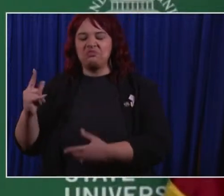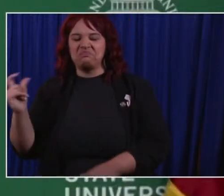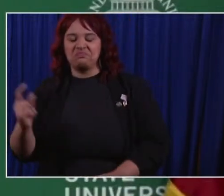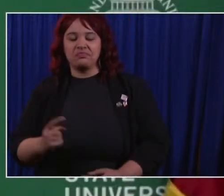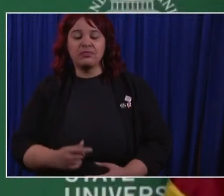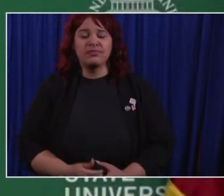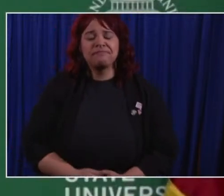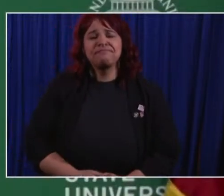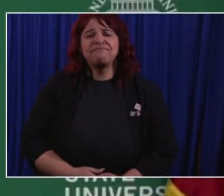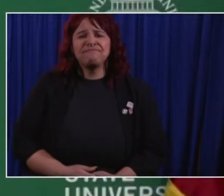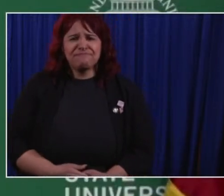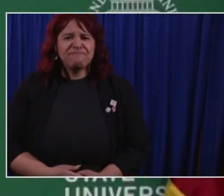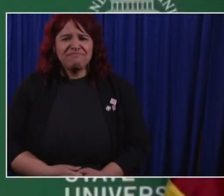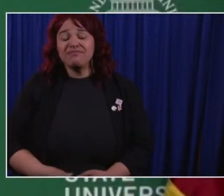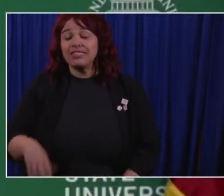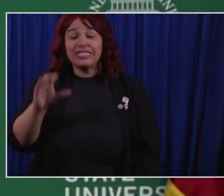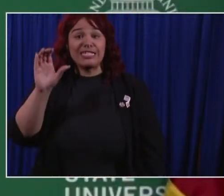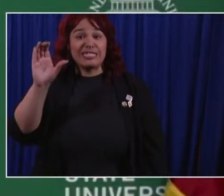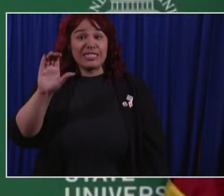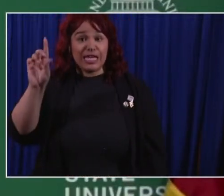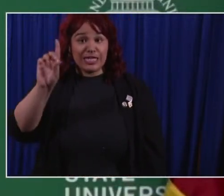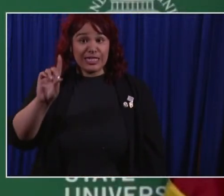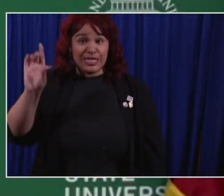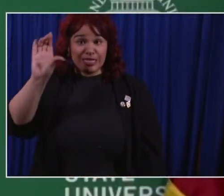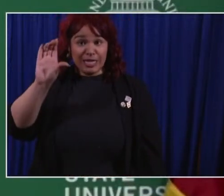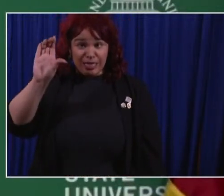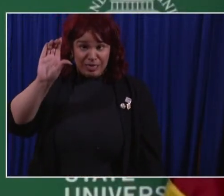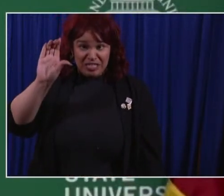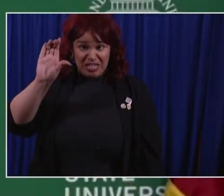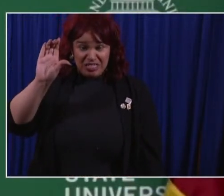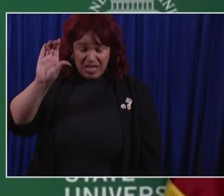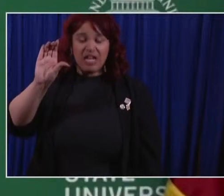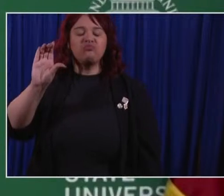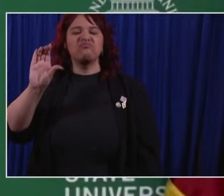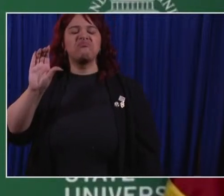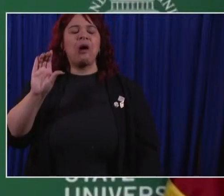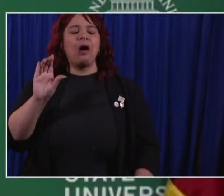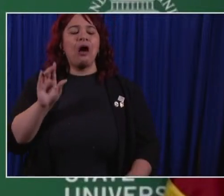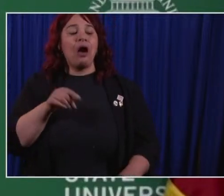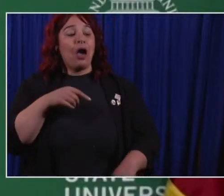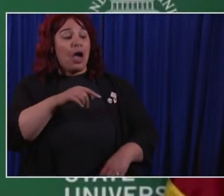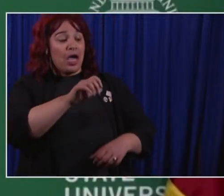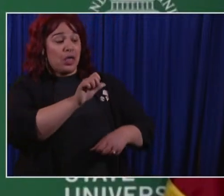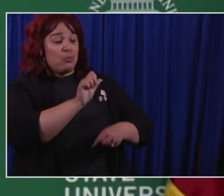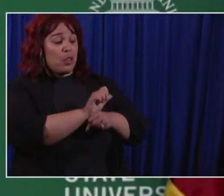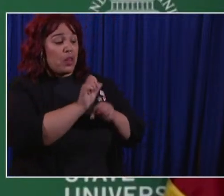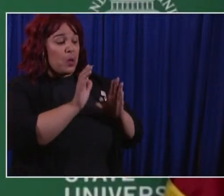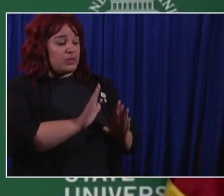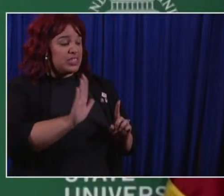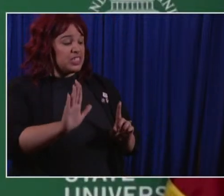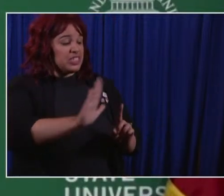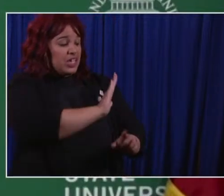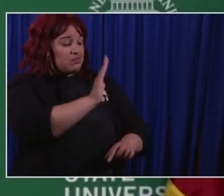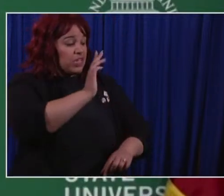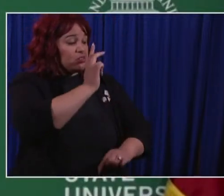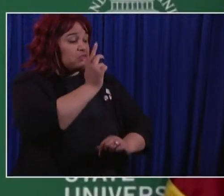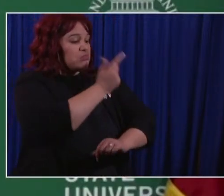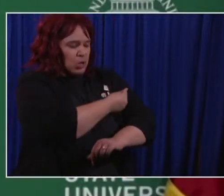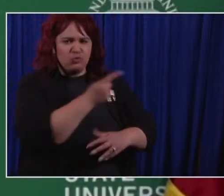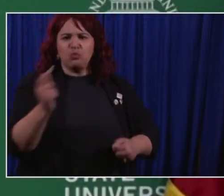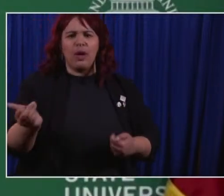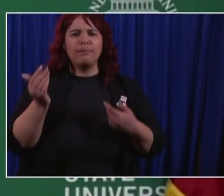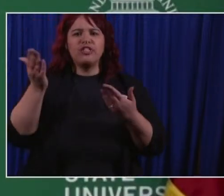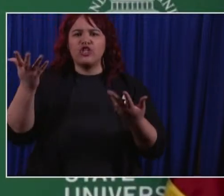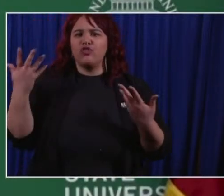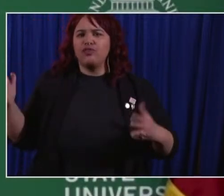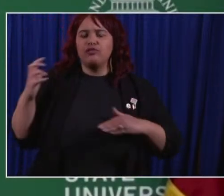the CDC made some recommendations on fully vaccinated individuals and not requiring them to quarantine as early March.